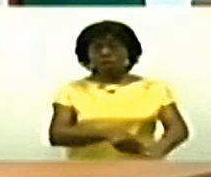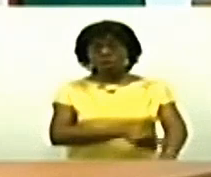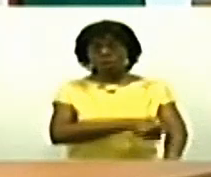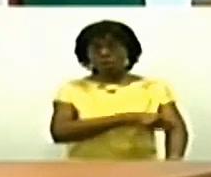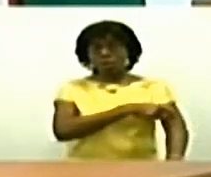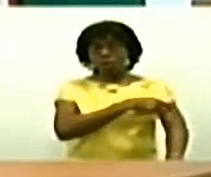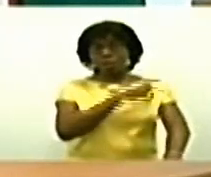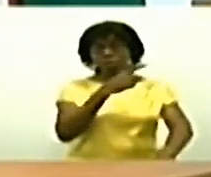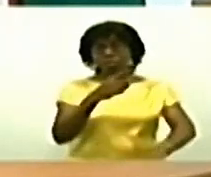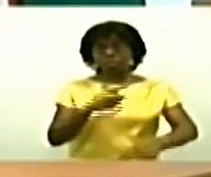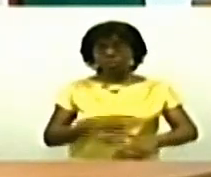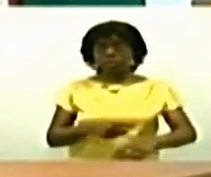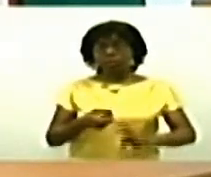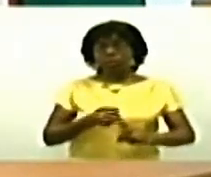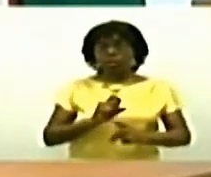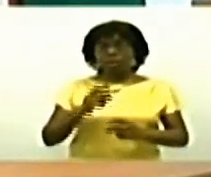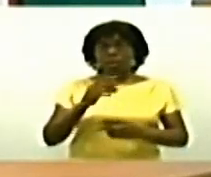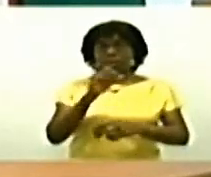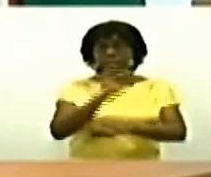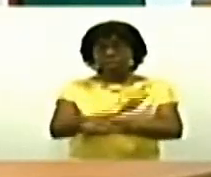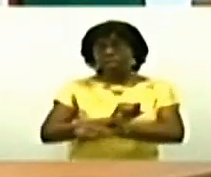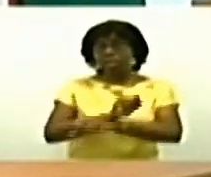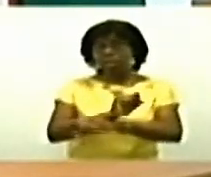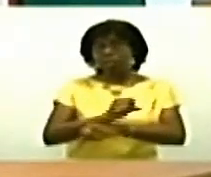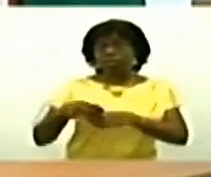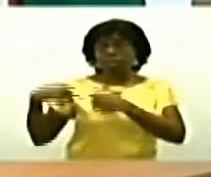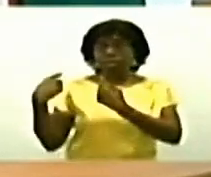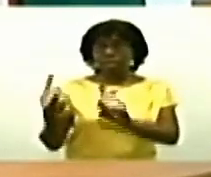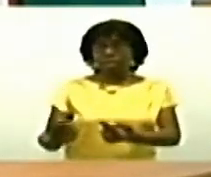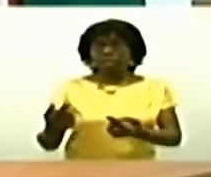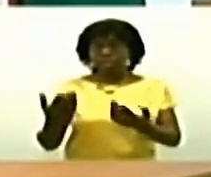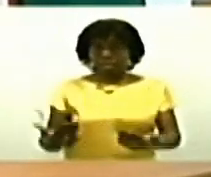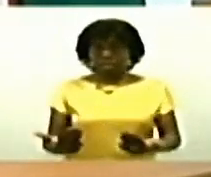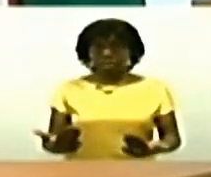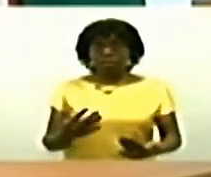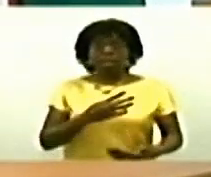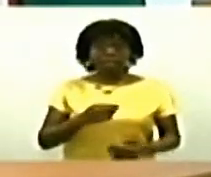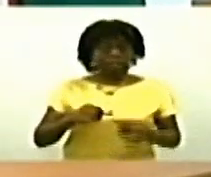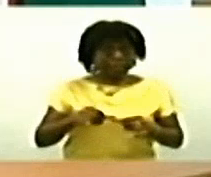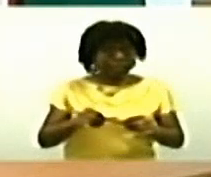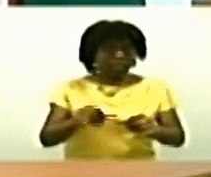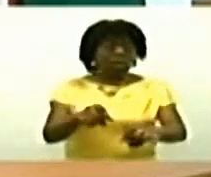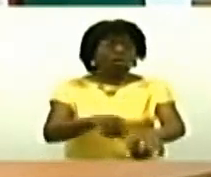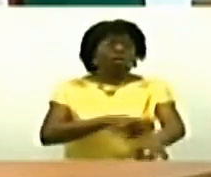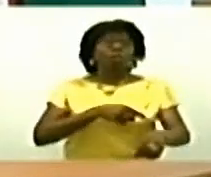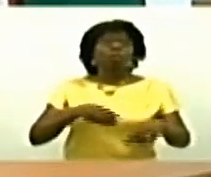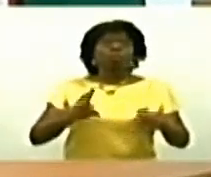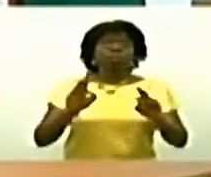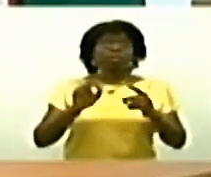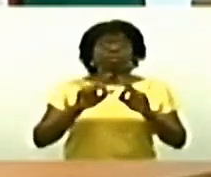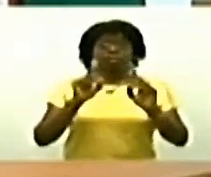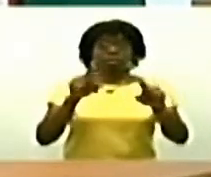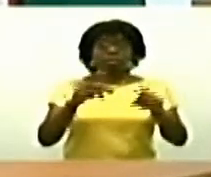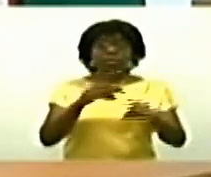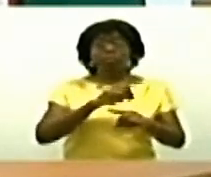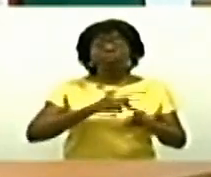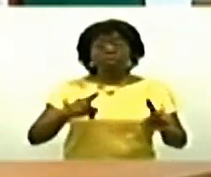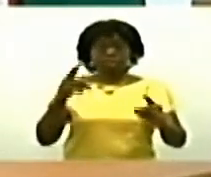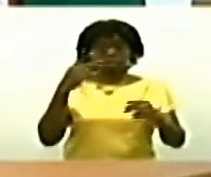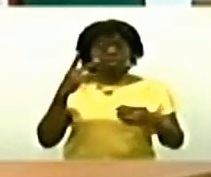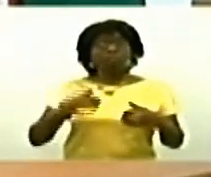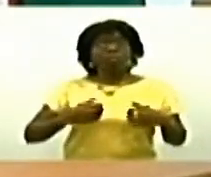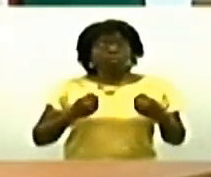point and still a long journey to go. But I have confidence as I look at young